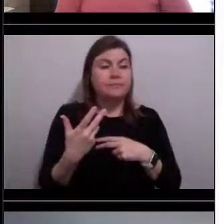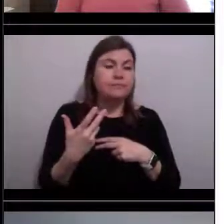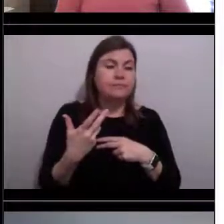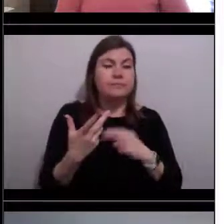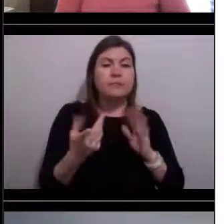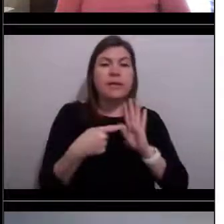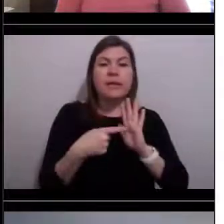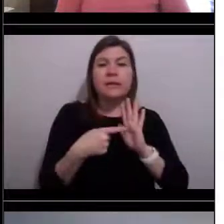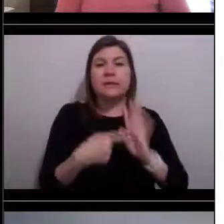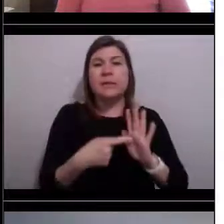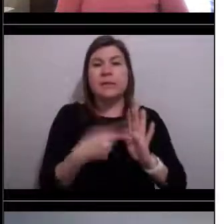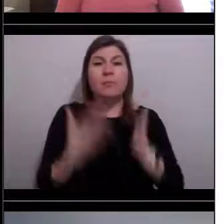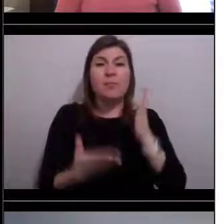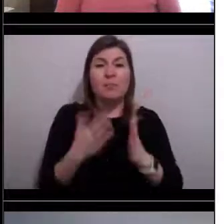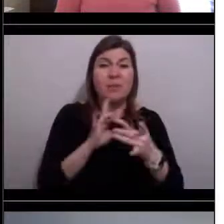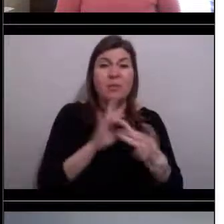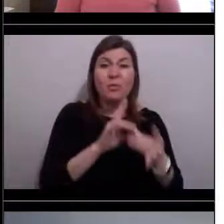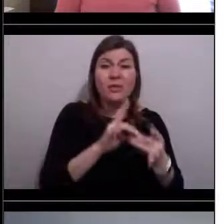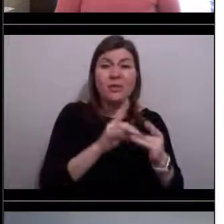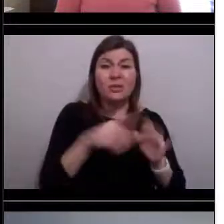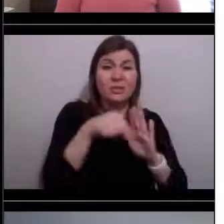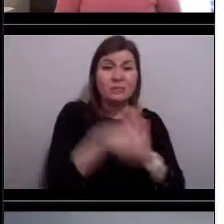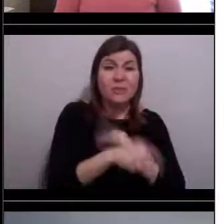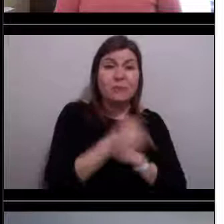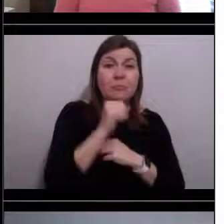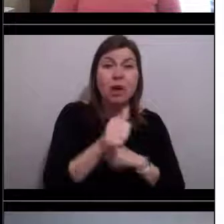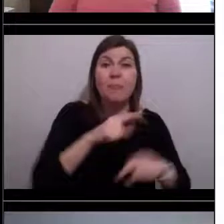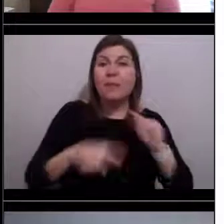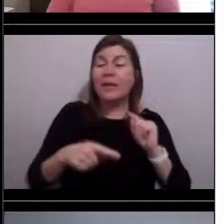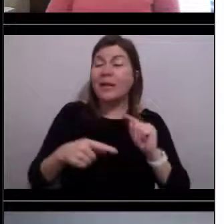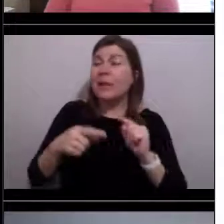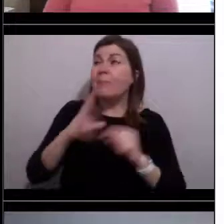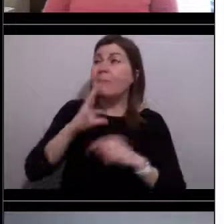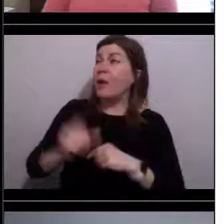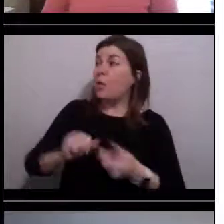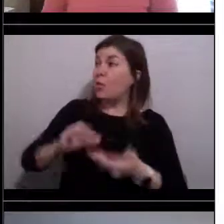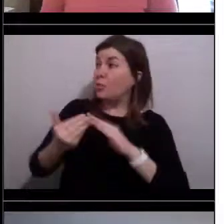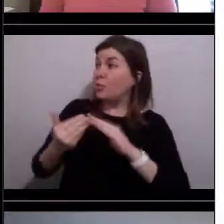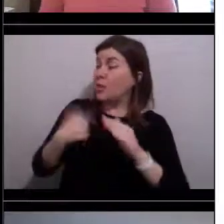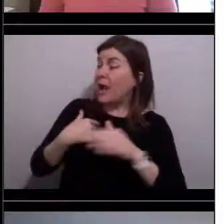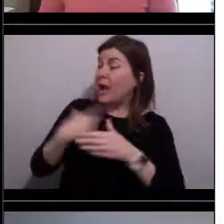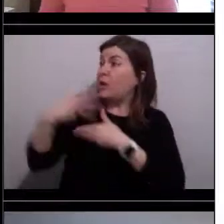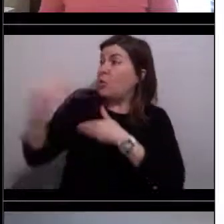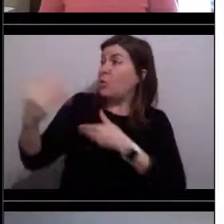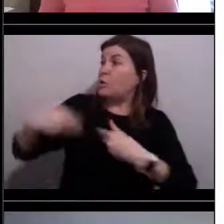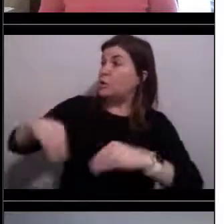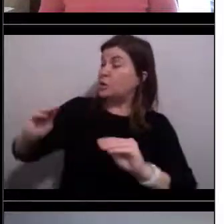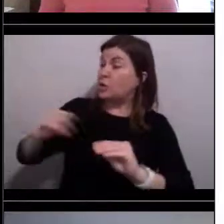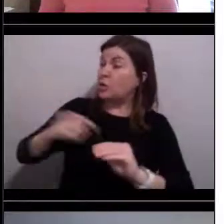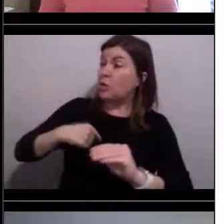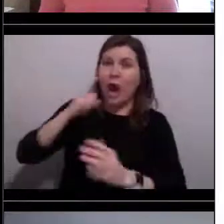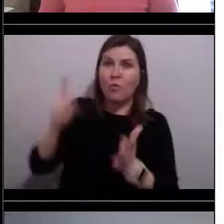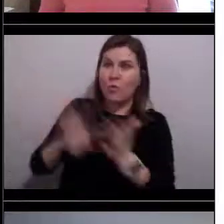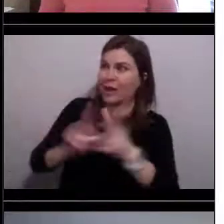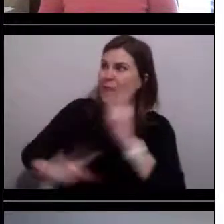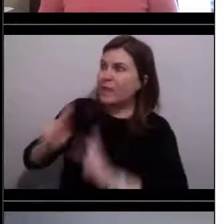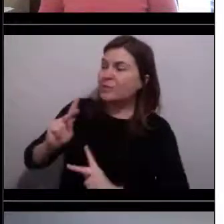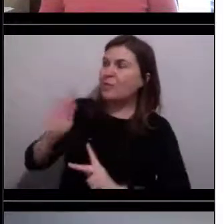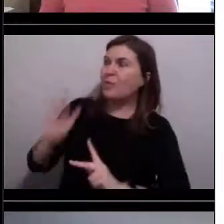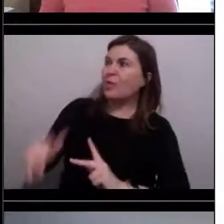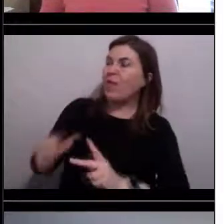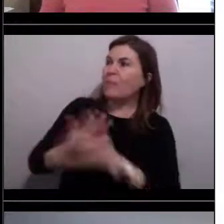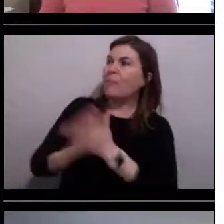deep relationship, but the fact that in my own community I go to stores where I recognize people is a positive thing for me. Contacts